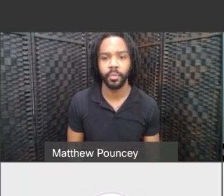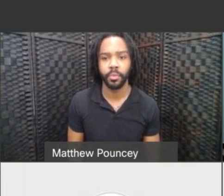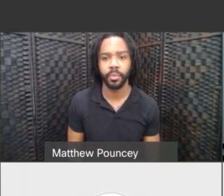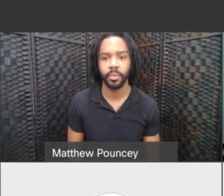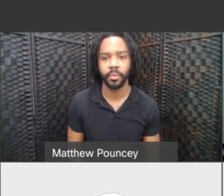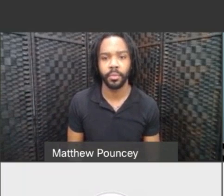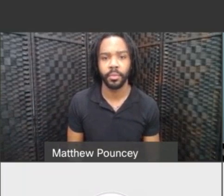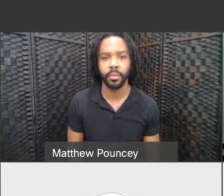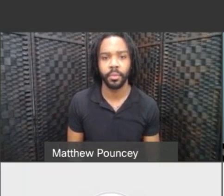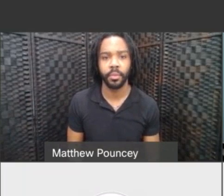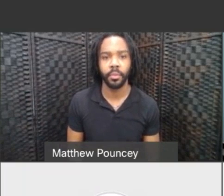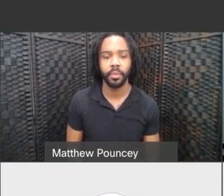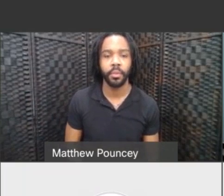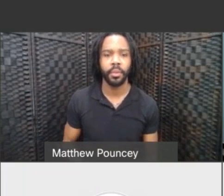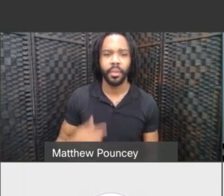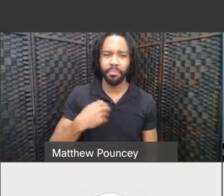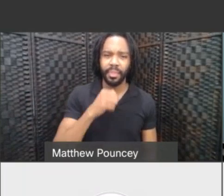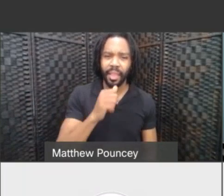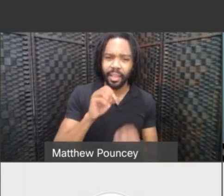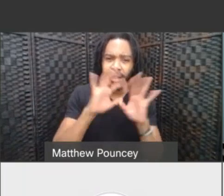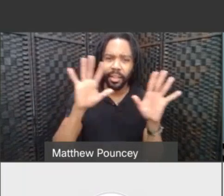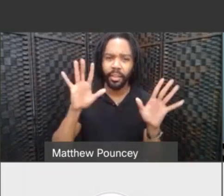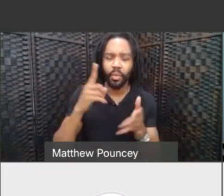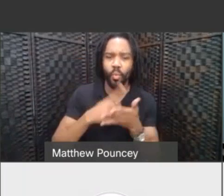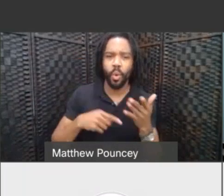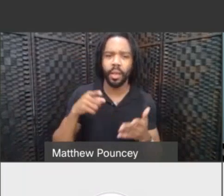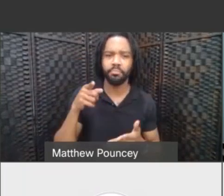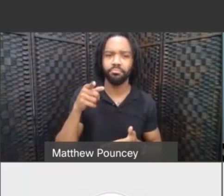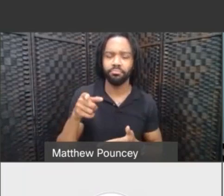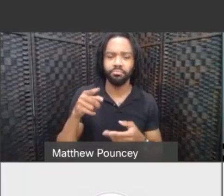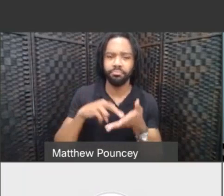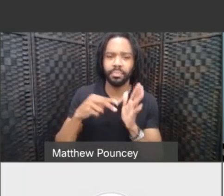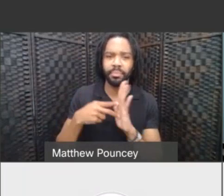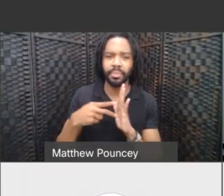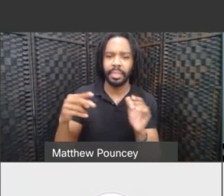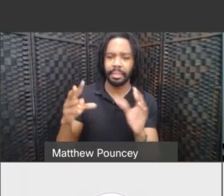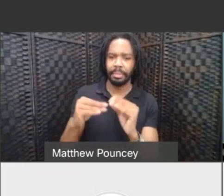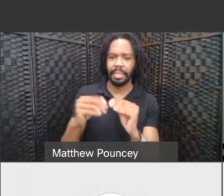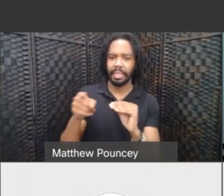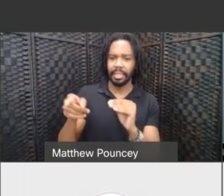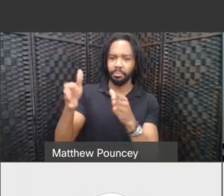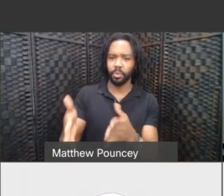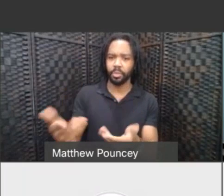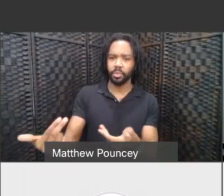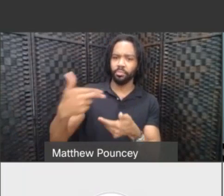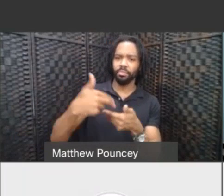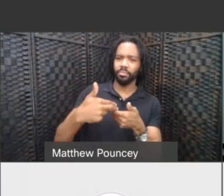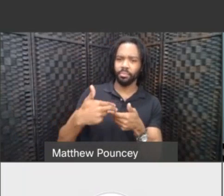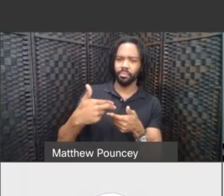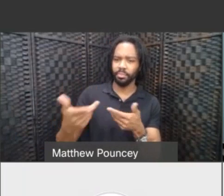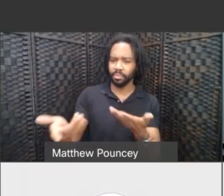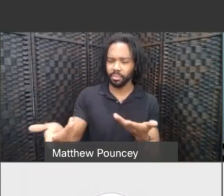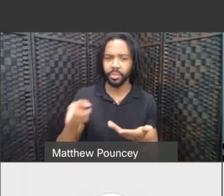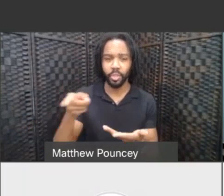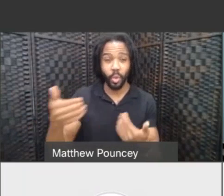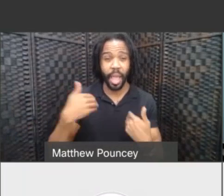So I'm not clear what meeting this person is trying to attend. They got a letter of